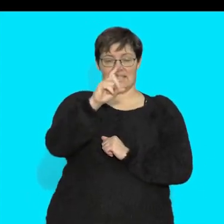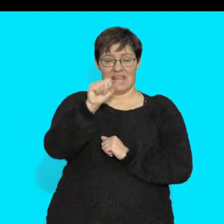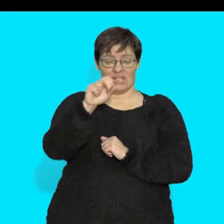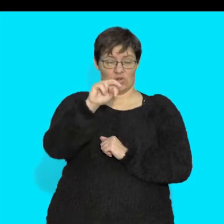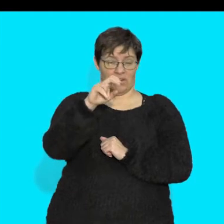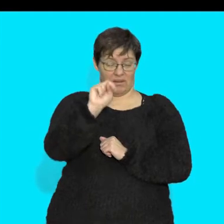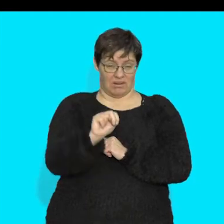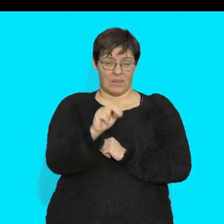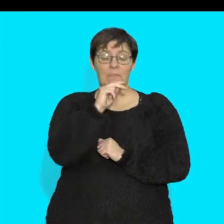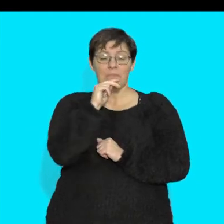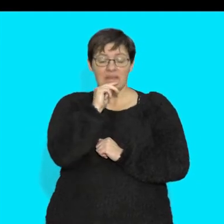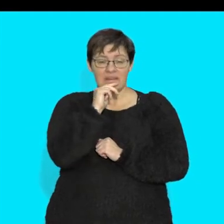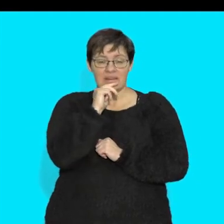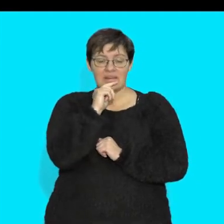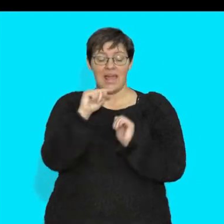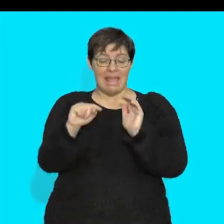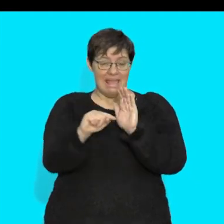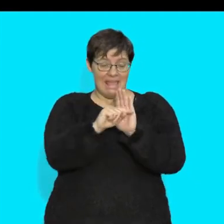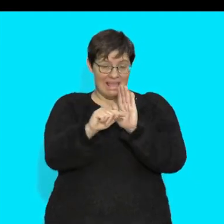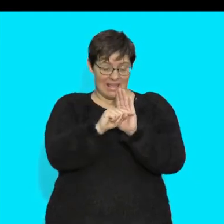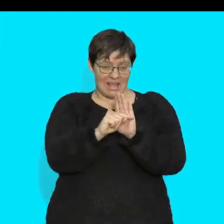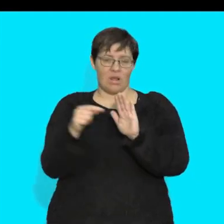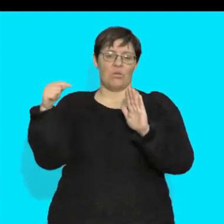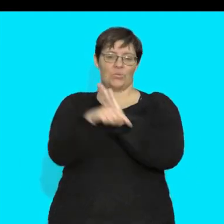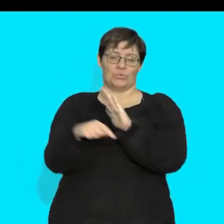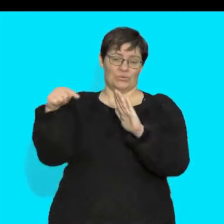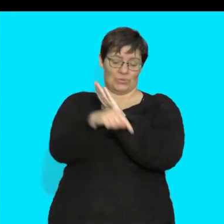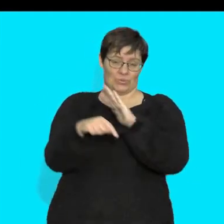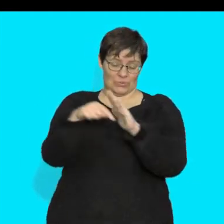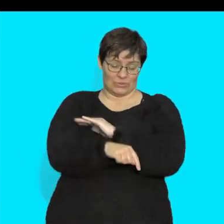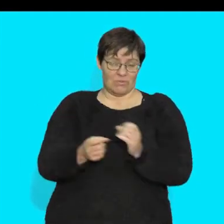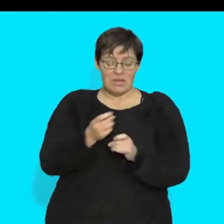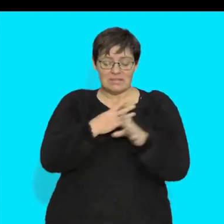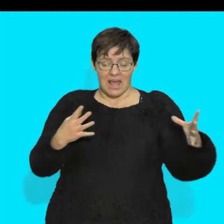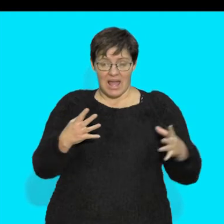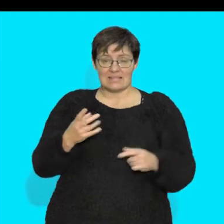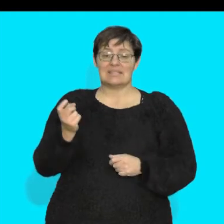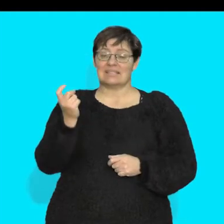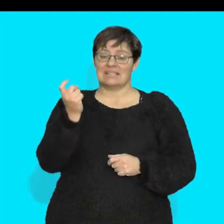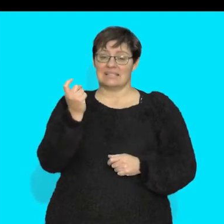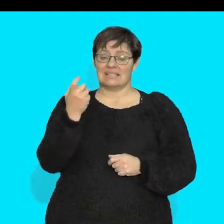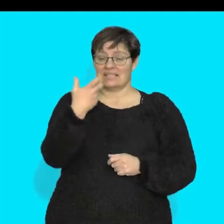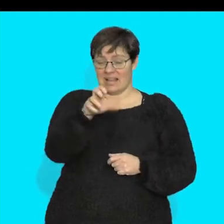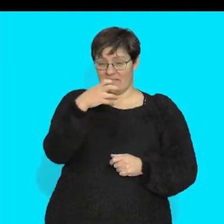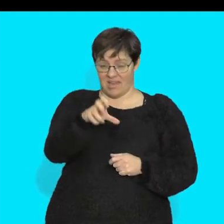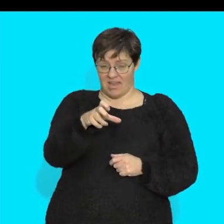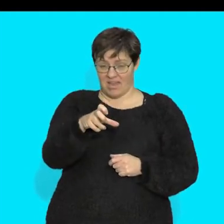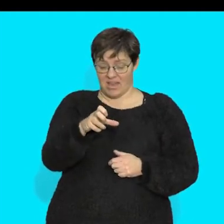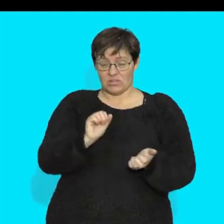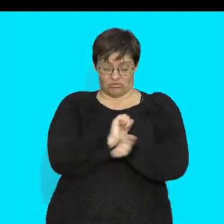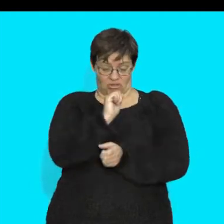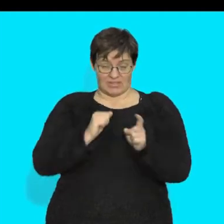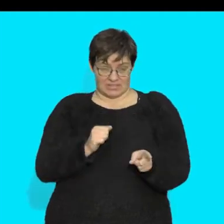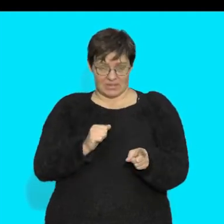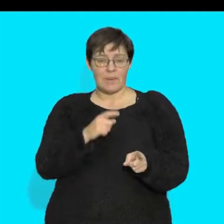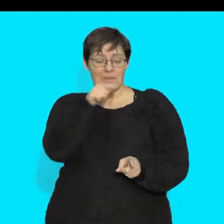oxidation is the loss of electrons. So if we start with the metal, silver, as the solid, it's going